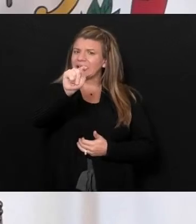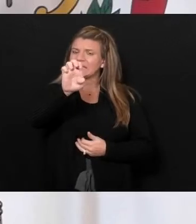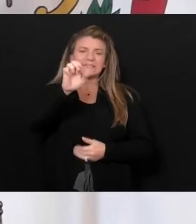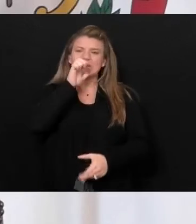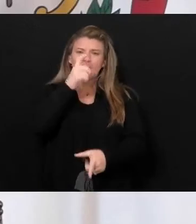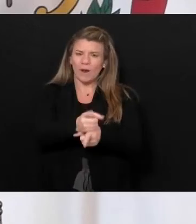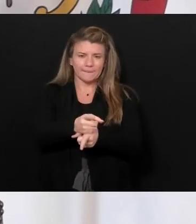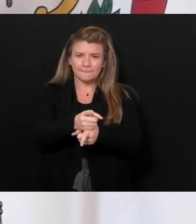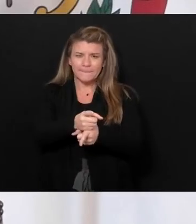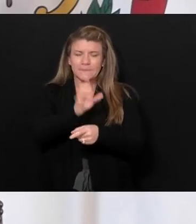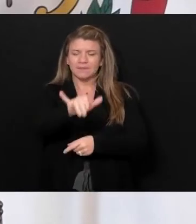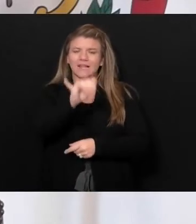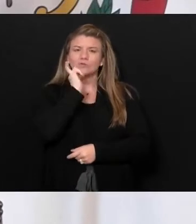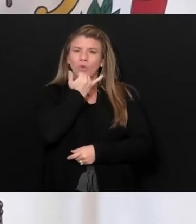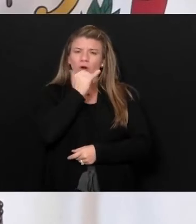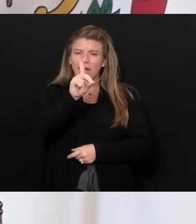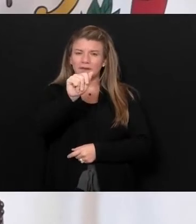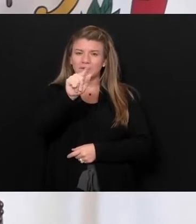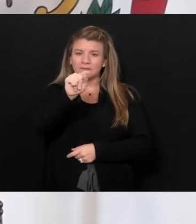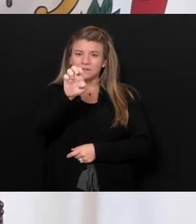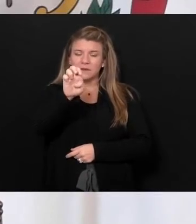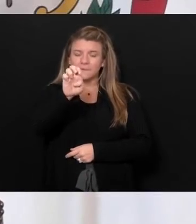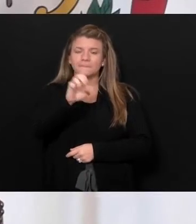not correct. That's a wrong date.